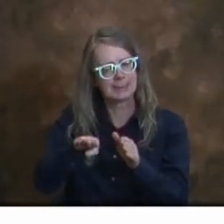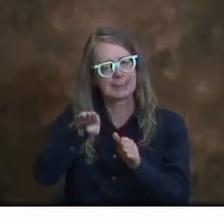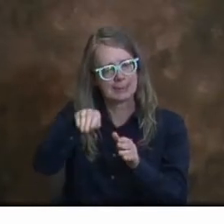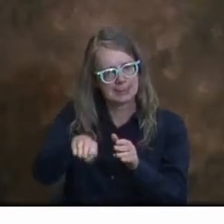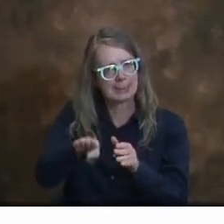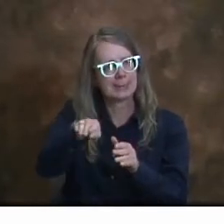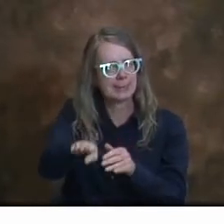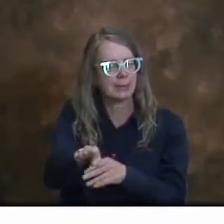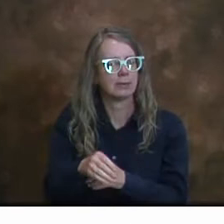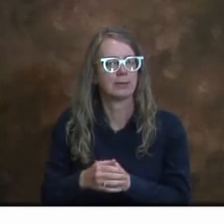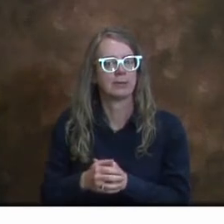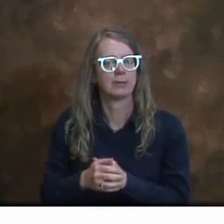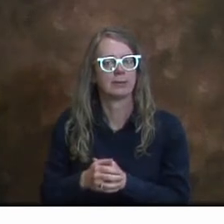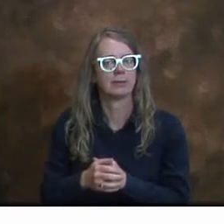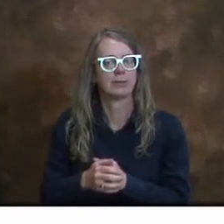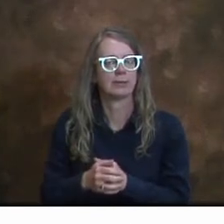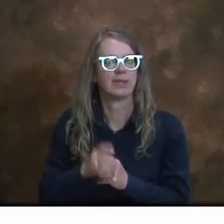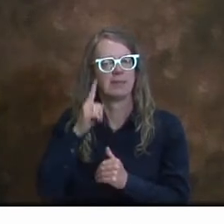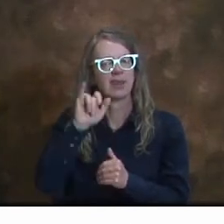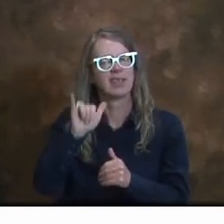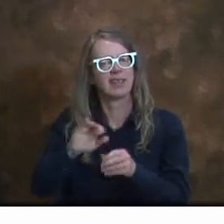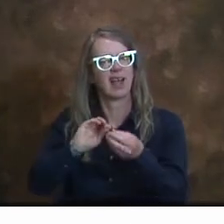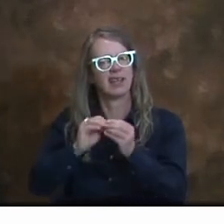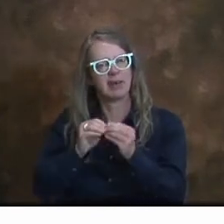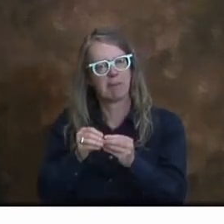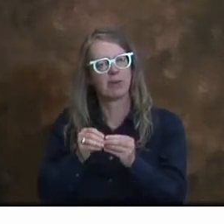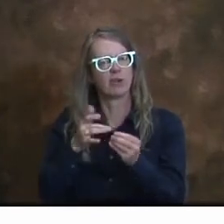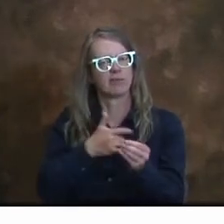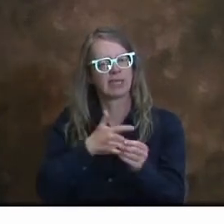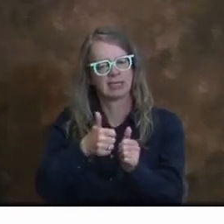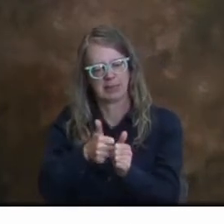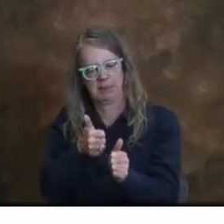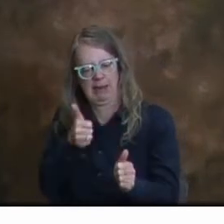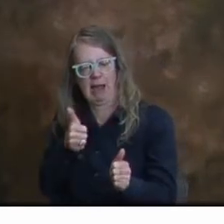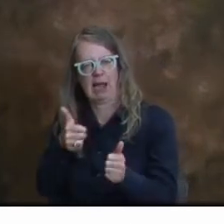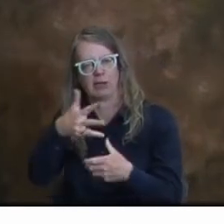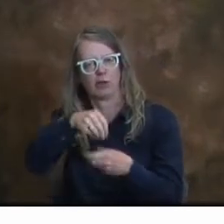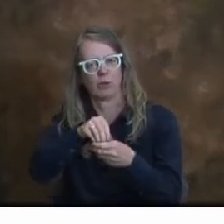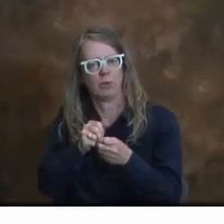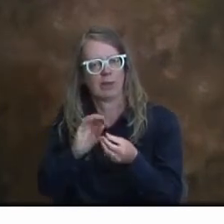as deaths continue to be the most lagging of our indicators.